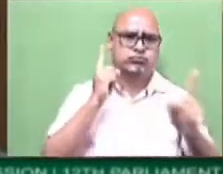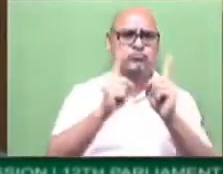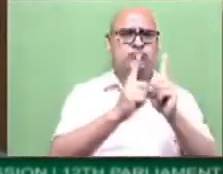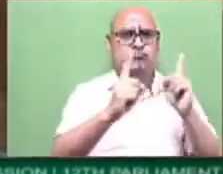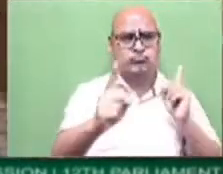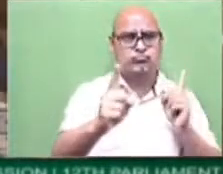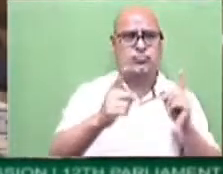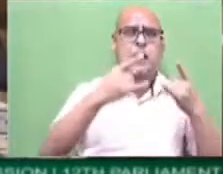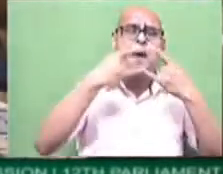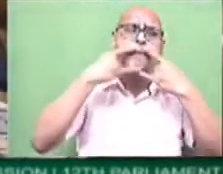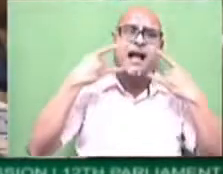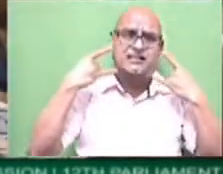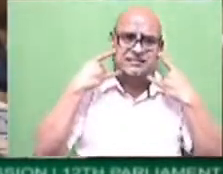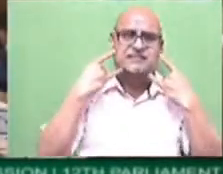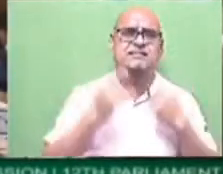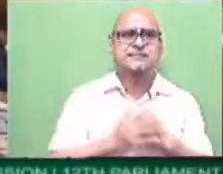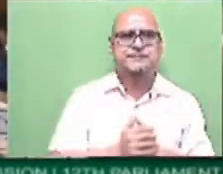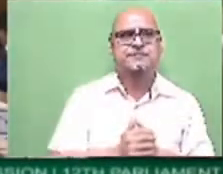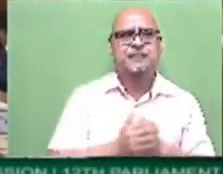Madam Speaker.